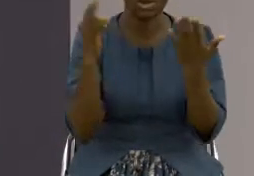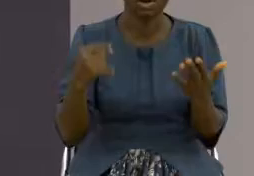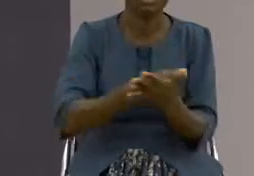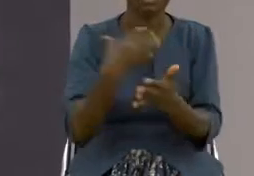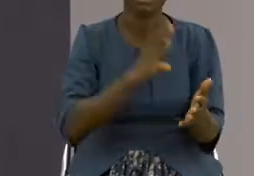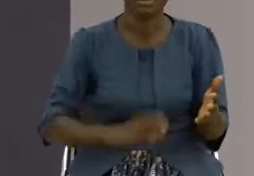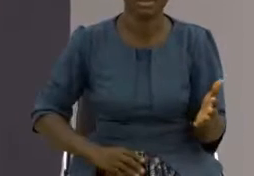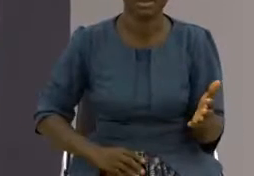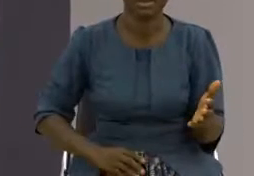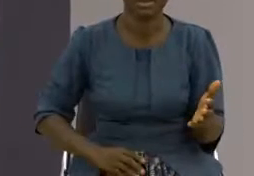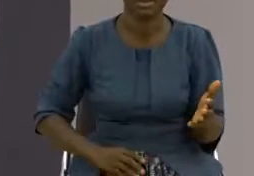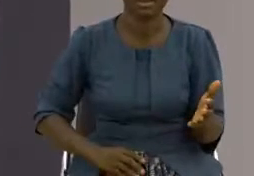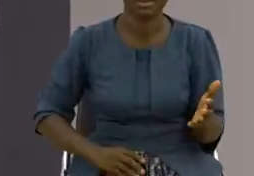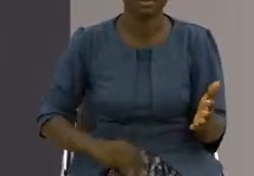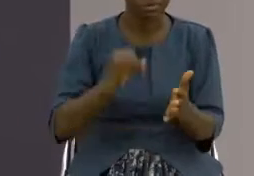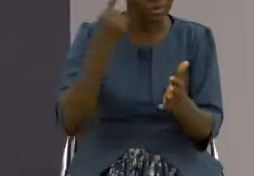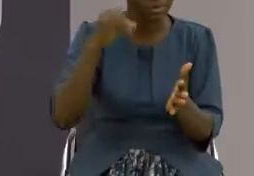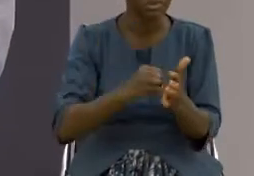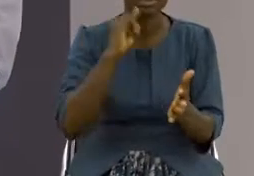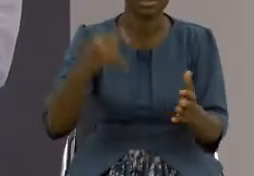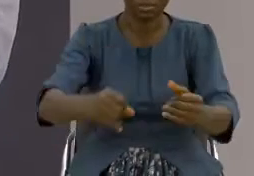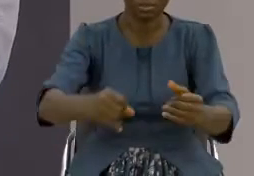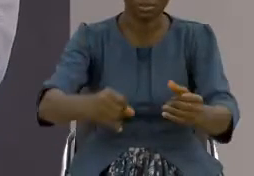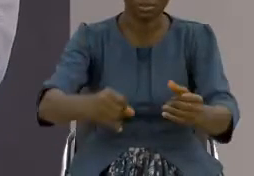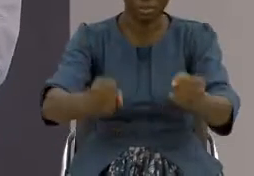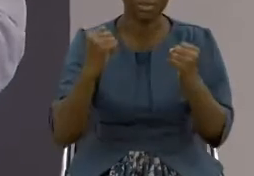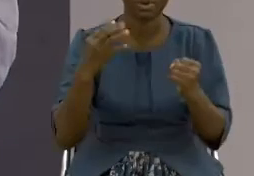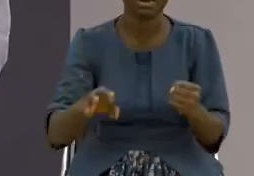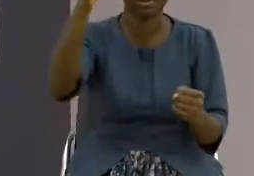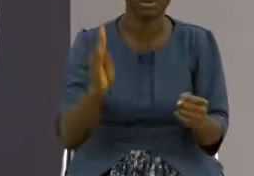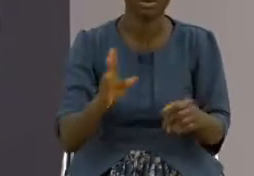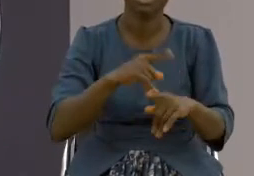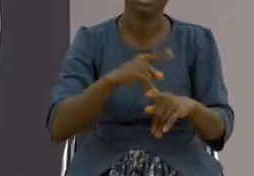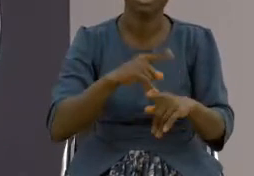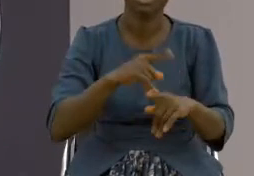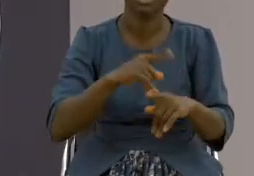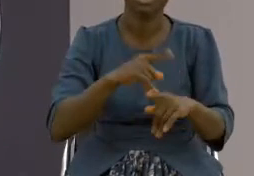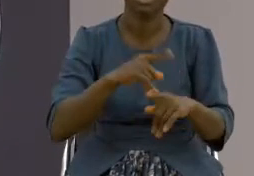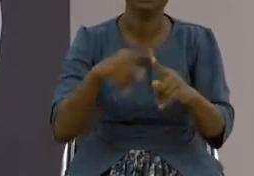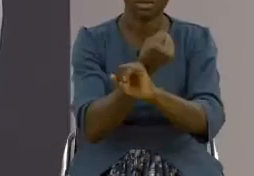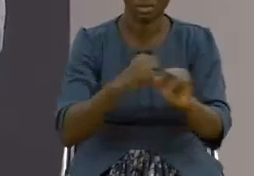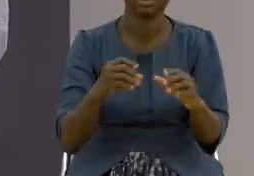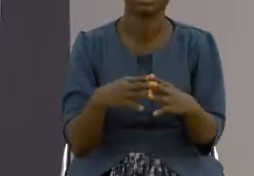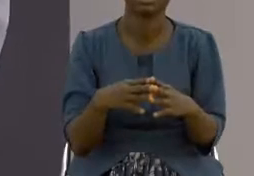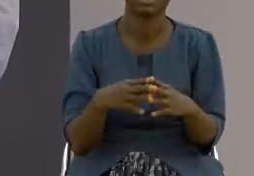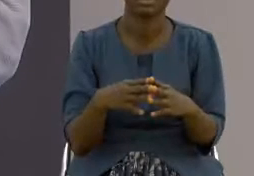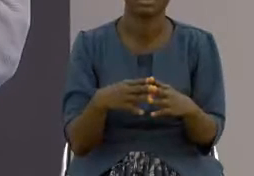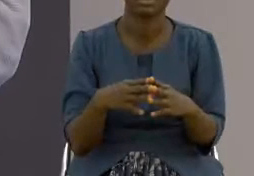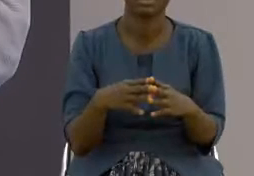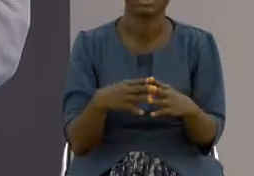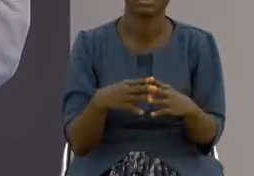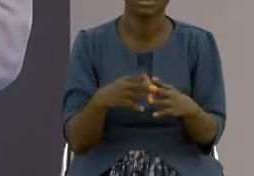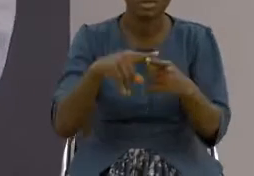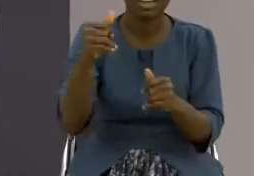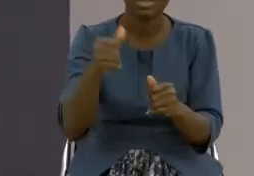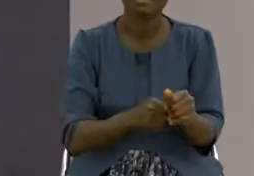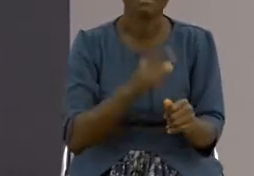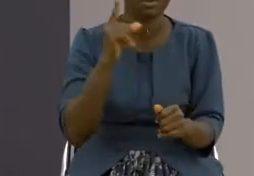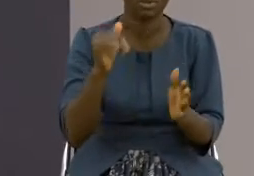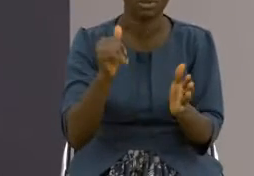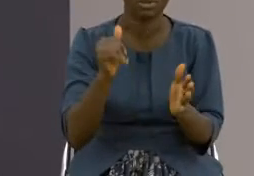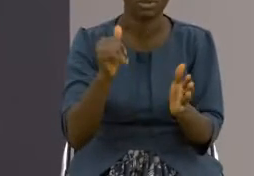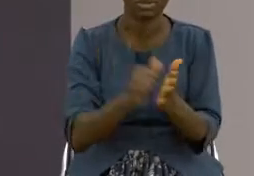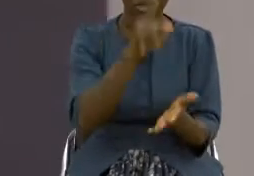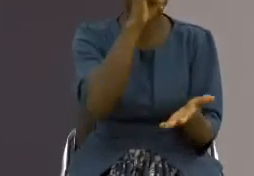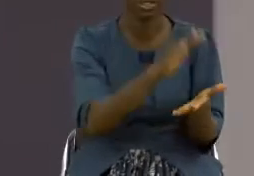power of God unto salvation to everyone that believeth, to the Jew